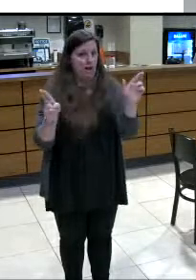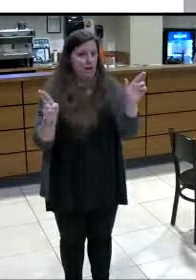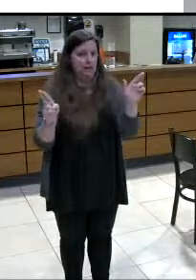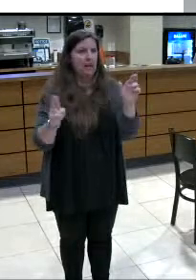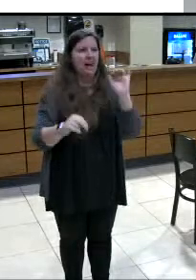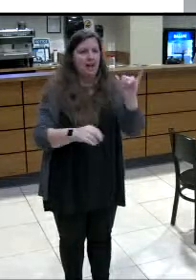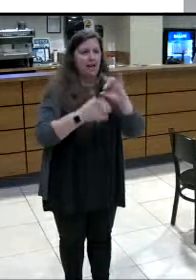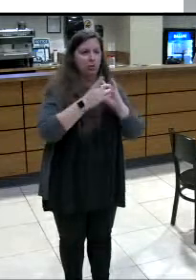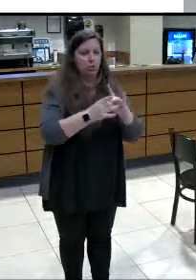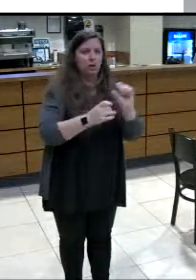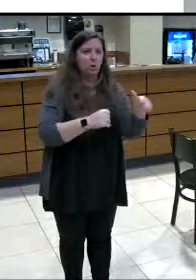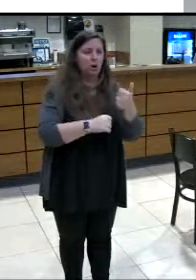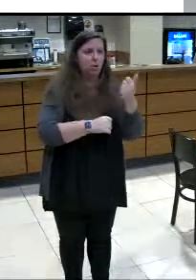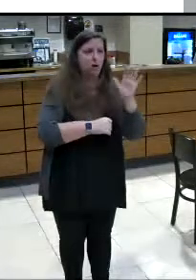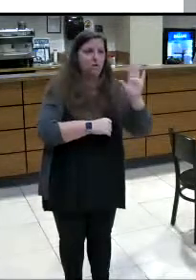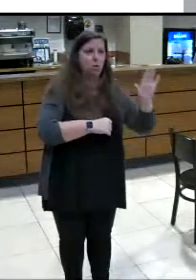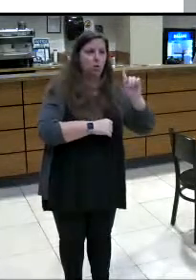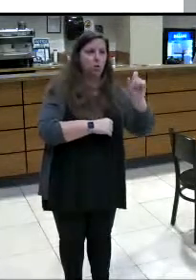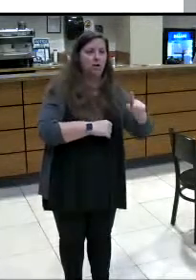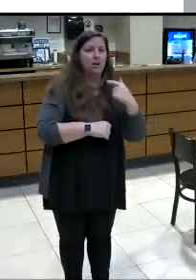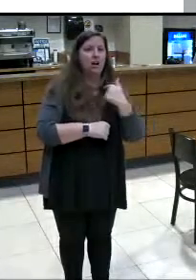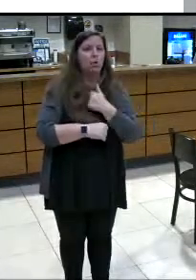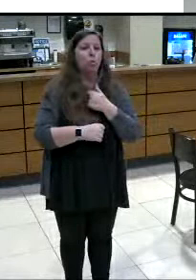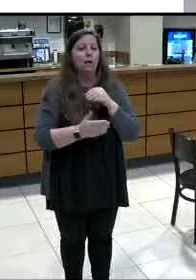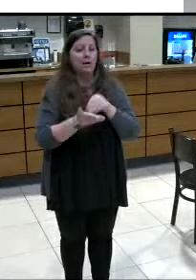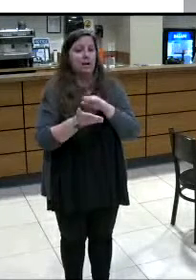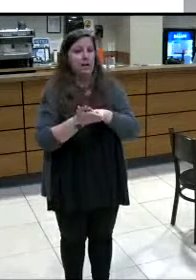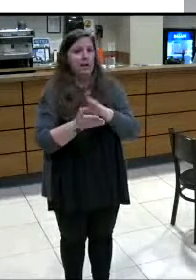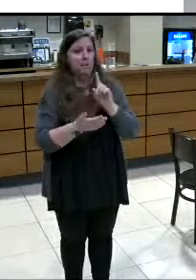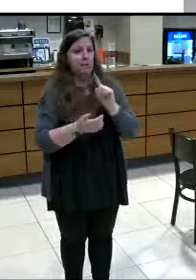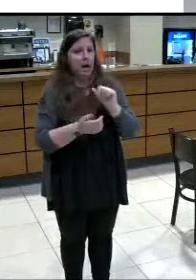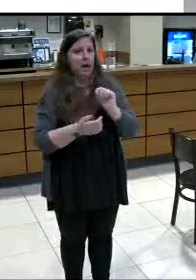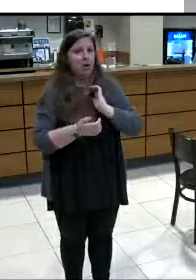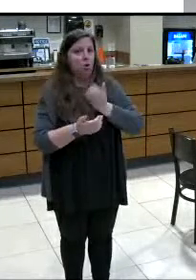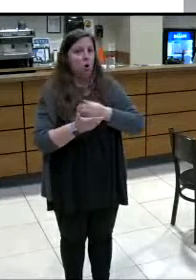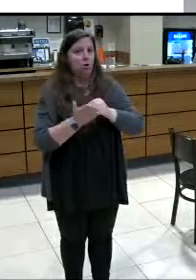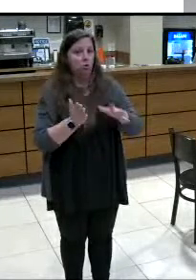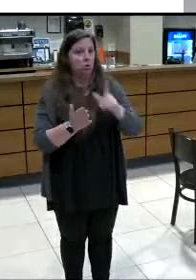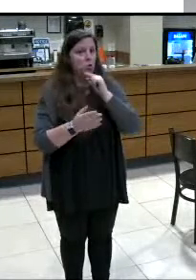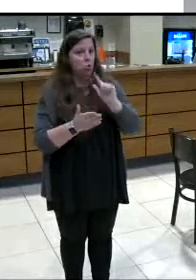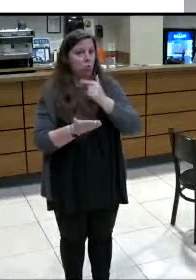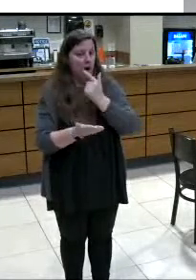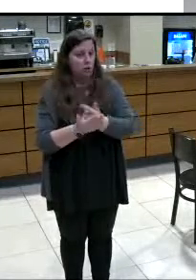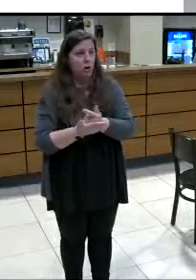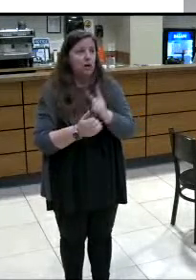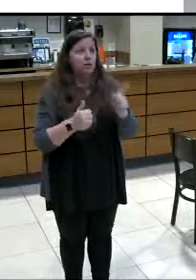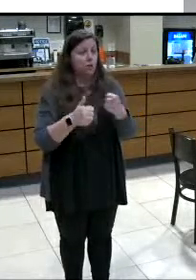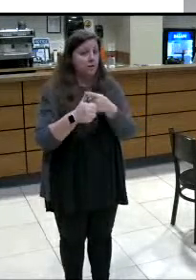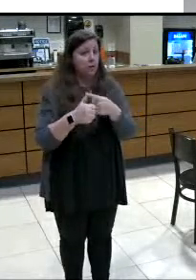questions. We keep data on our students that graduate. So this first one, it says students entering